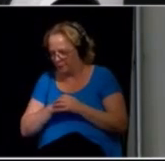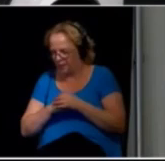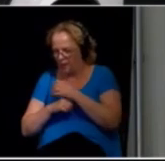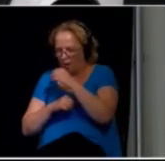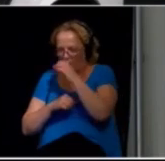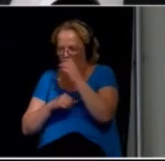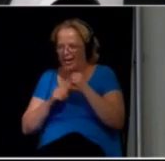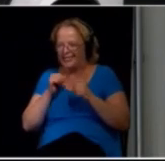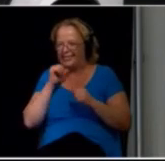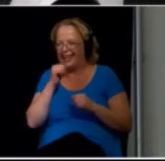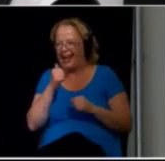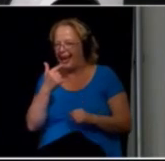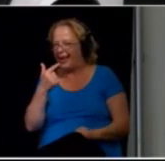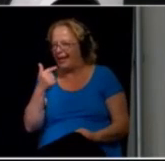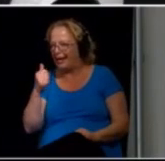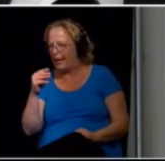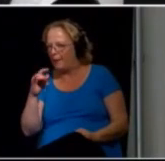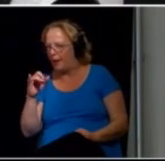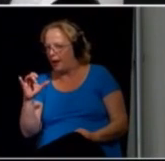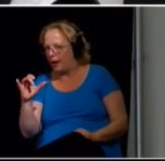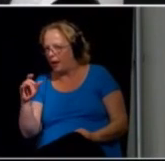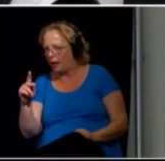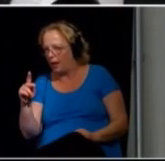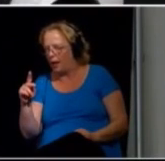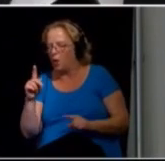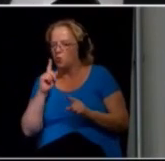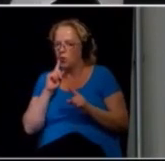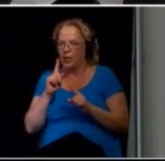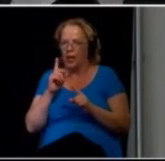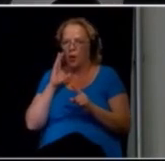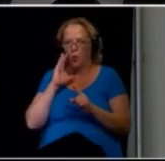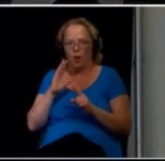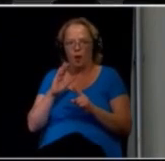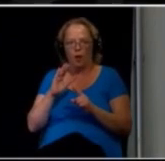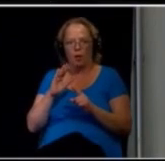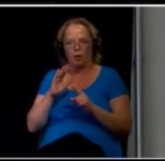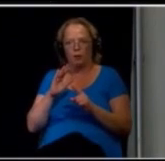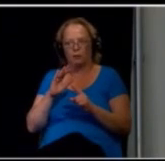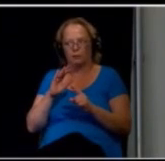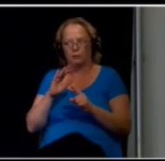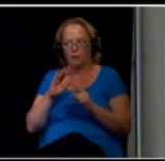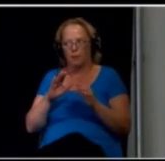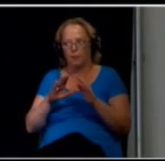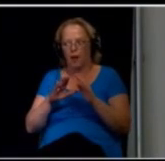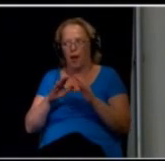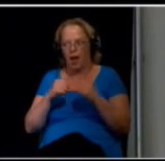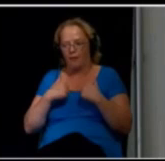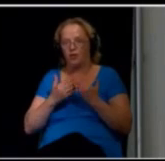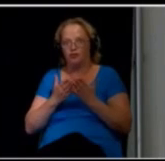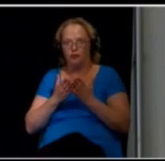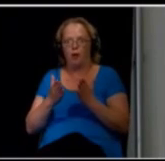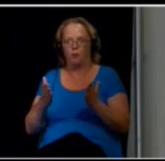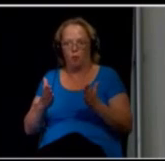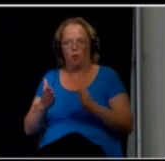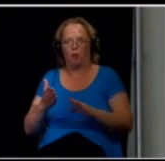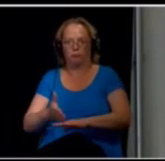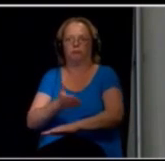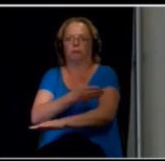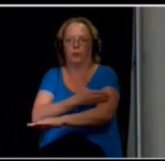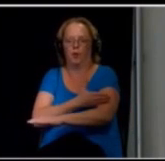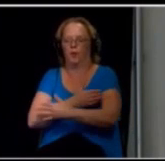a genuine improvement in utility and aesthetics, I think, for it to be right. So getting